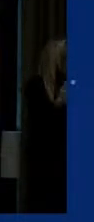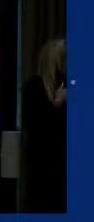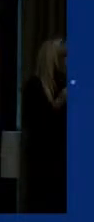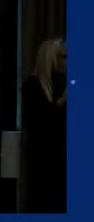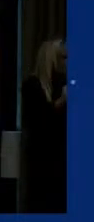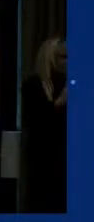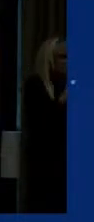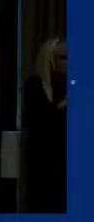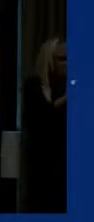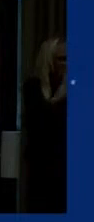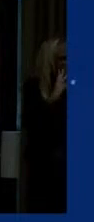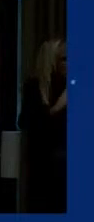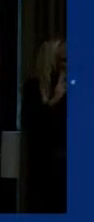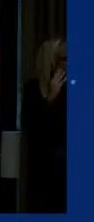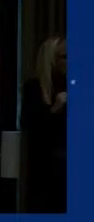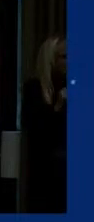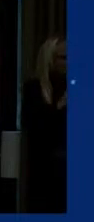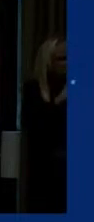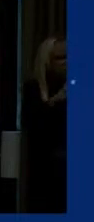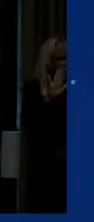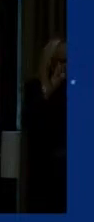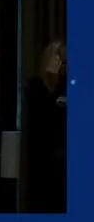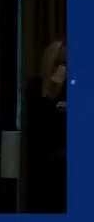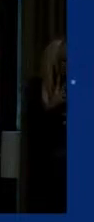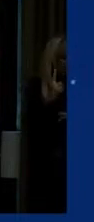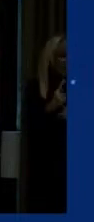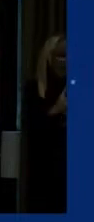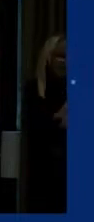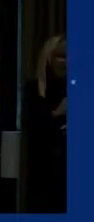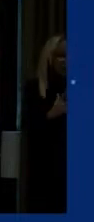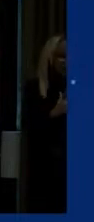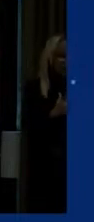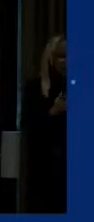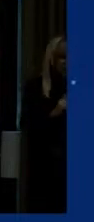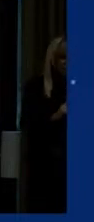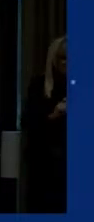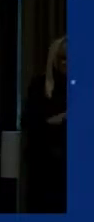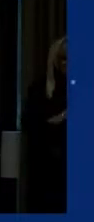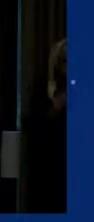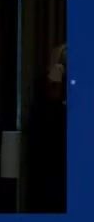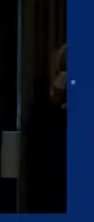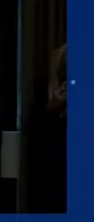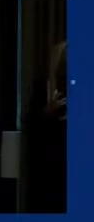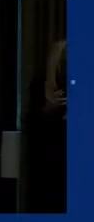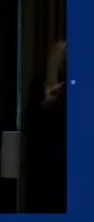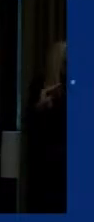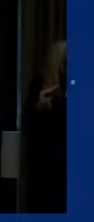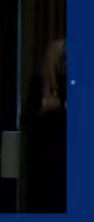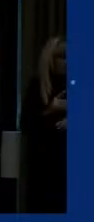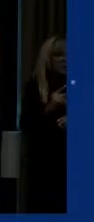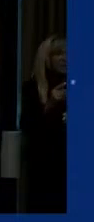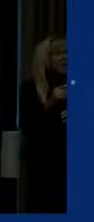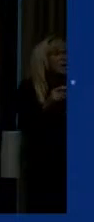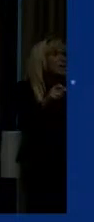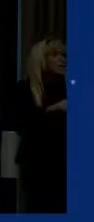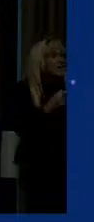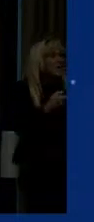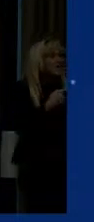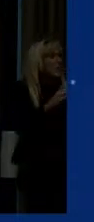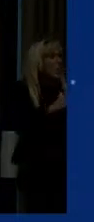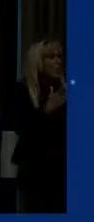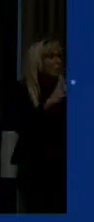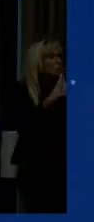her experiences as a writer to make sure that her information was accurate. So here's a page from the book where she talks about